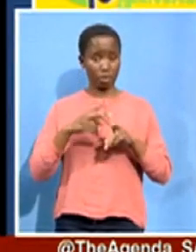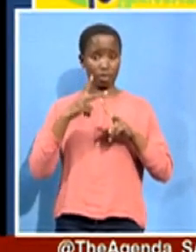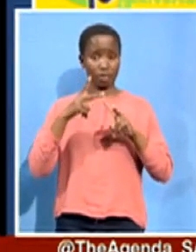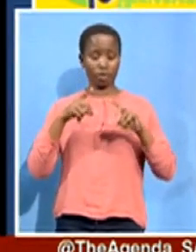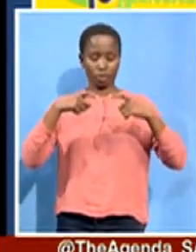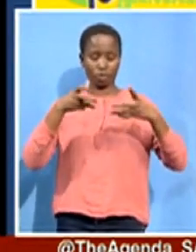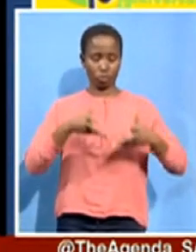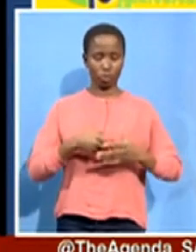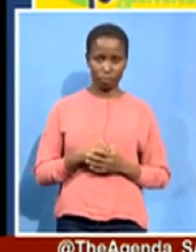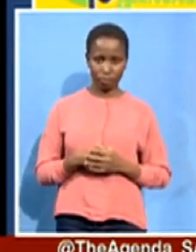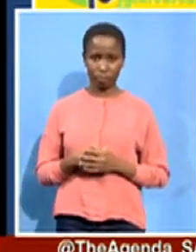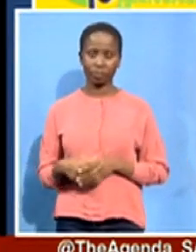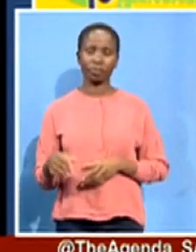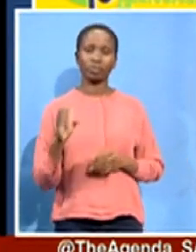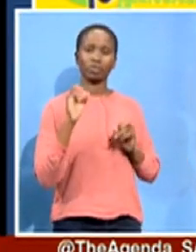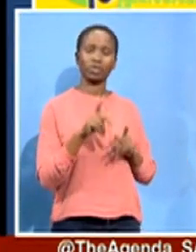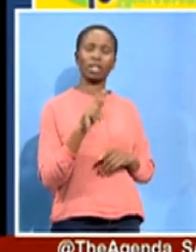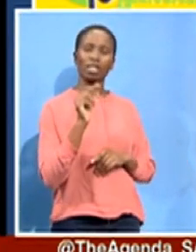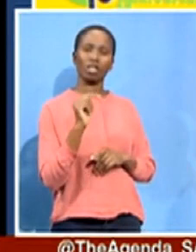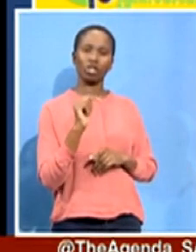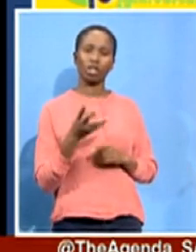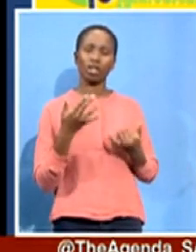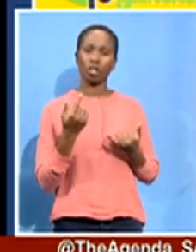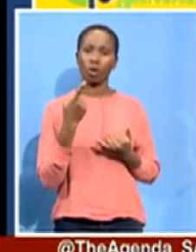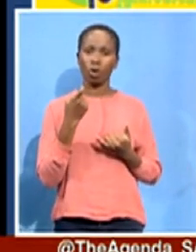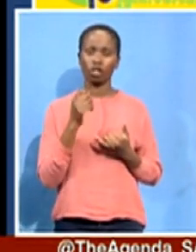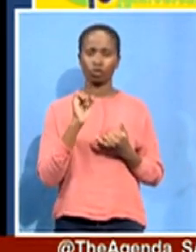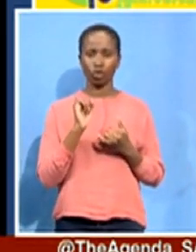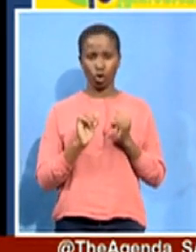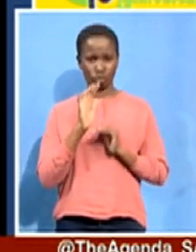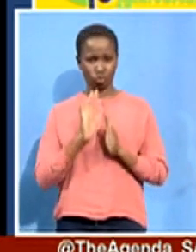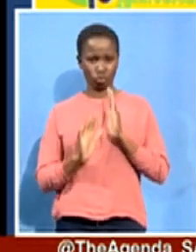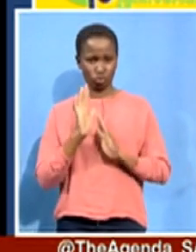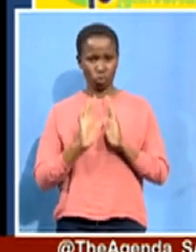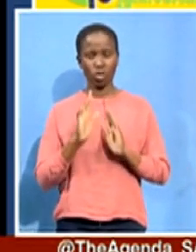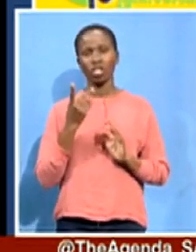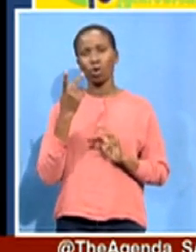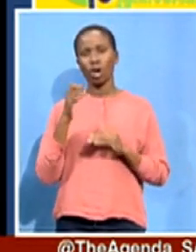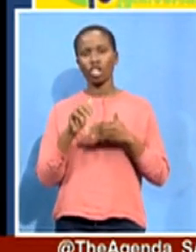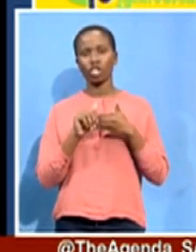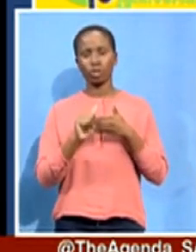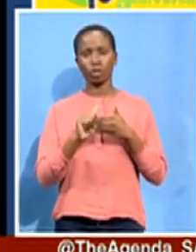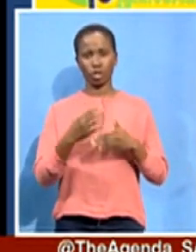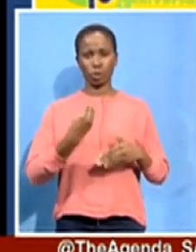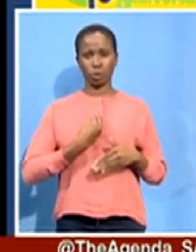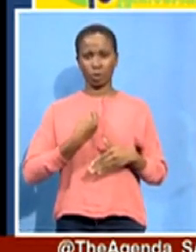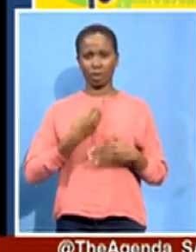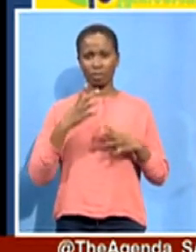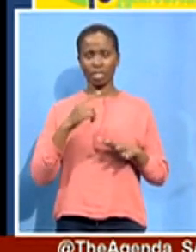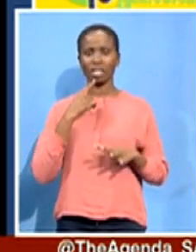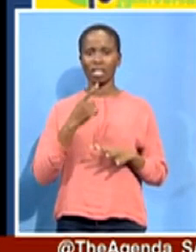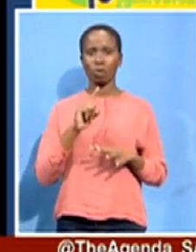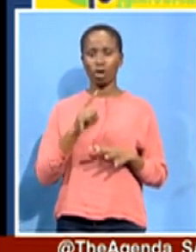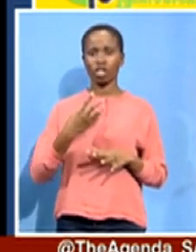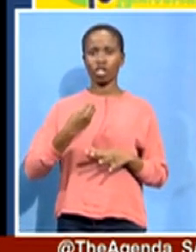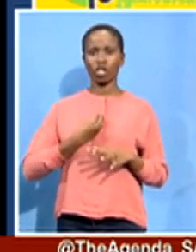story, one youth leader said a disconnected ANC Youth League disrupts other